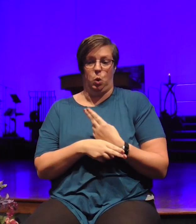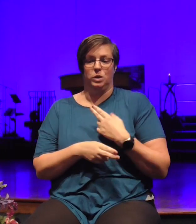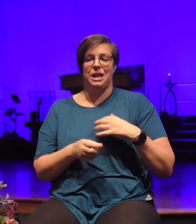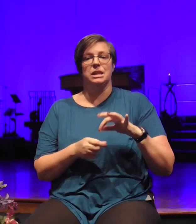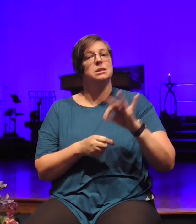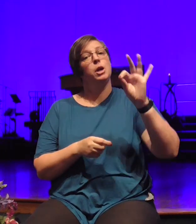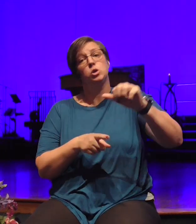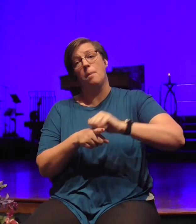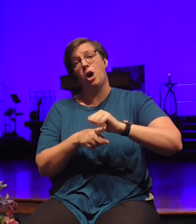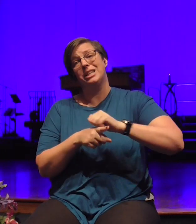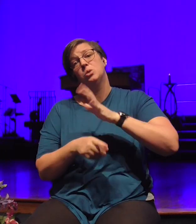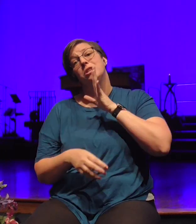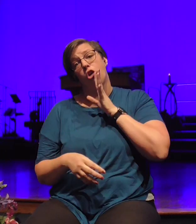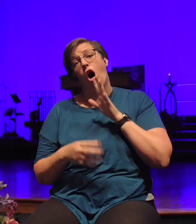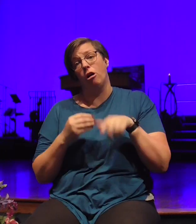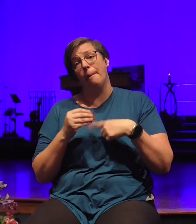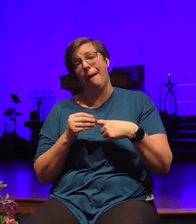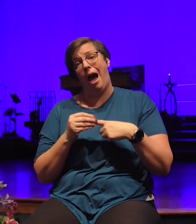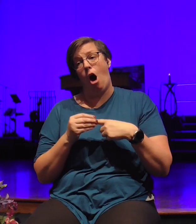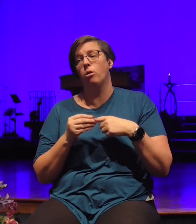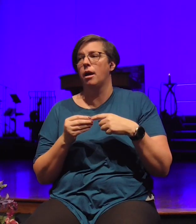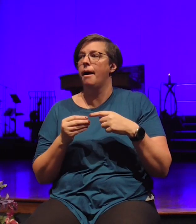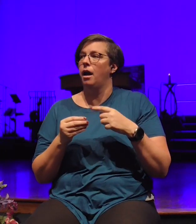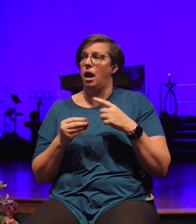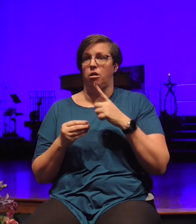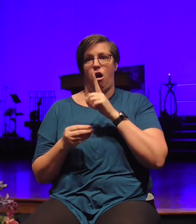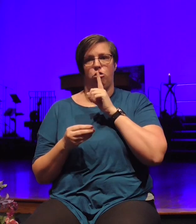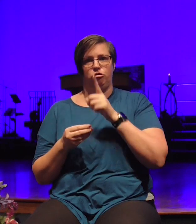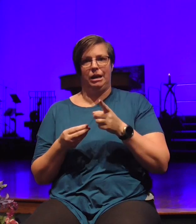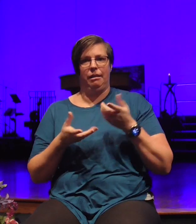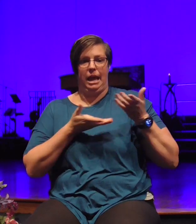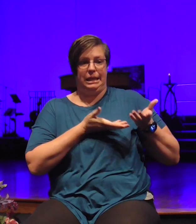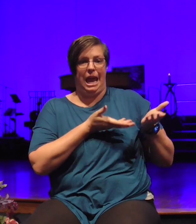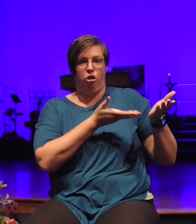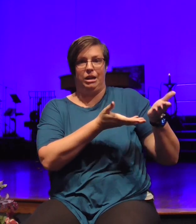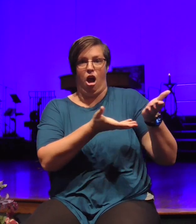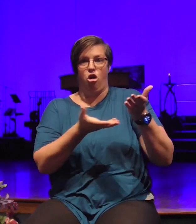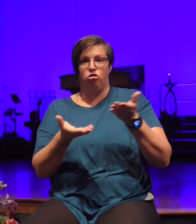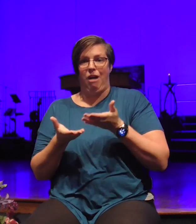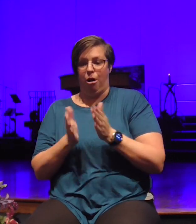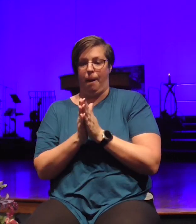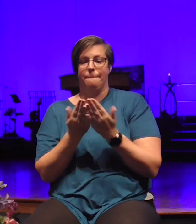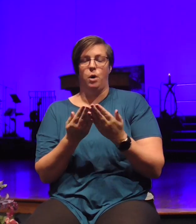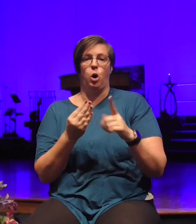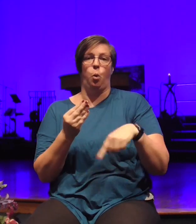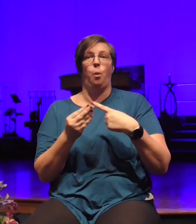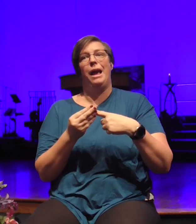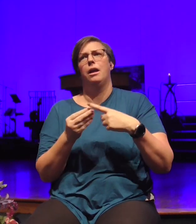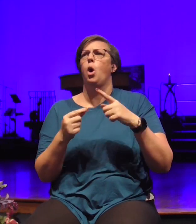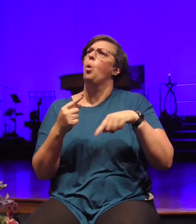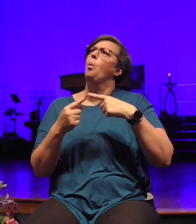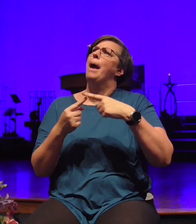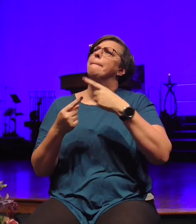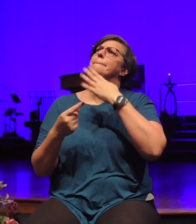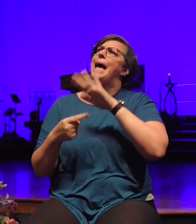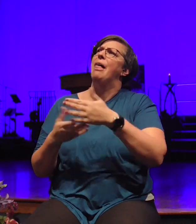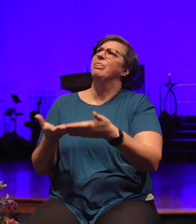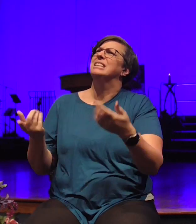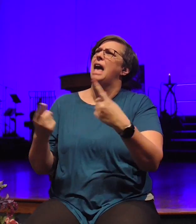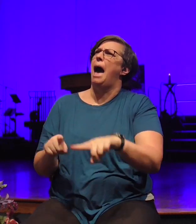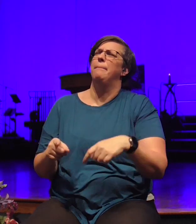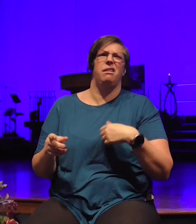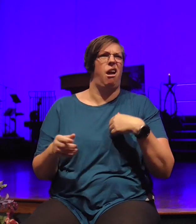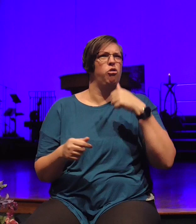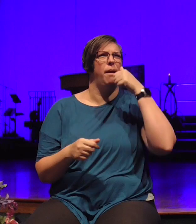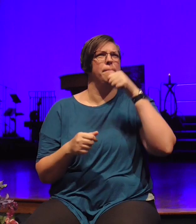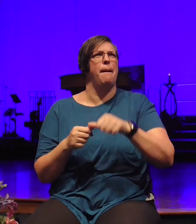quite a lot. In fact, I pretty much carried around Pema Chodron's book, When Bad Things Happen, or something like that. I can't remember now. I carried it every